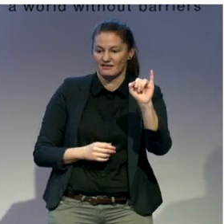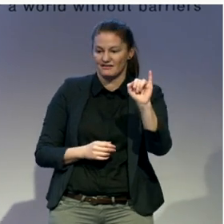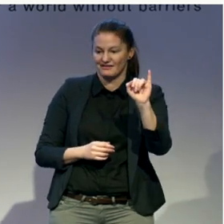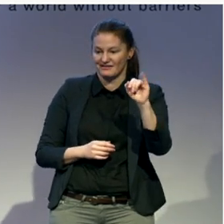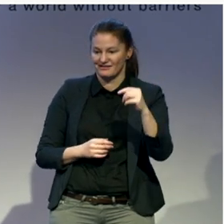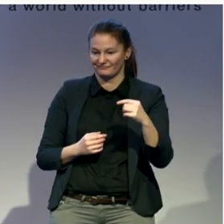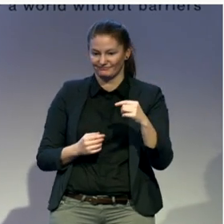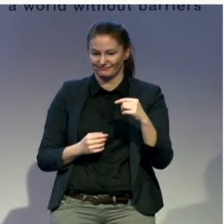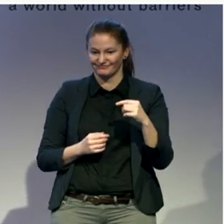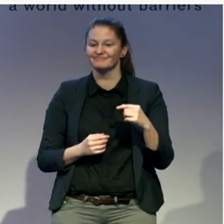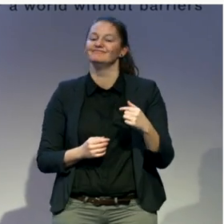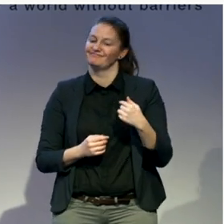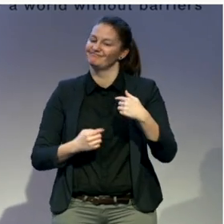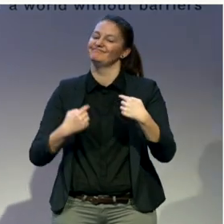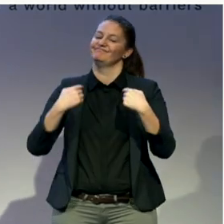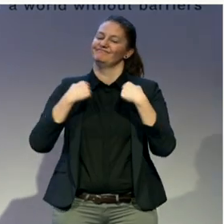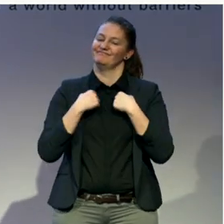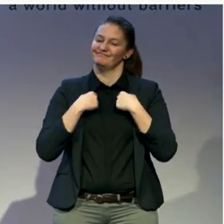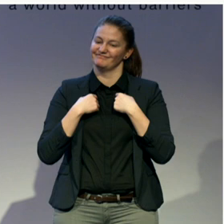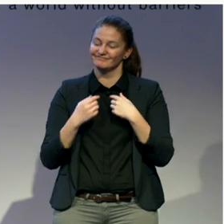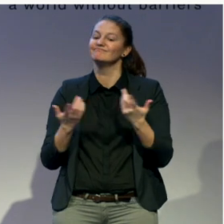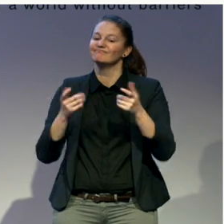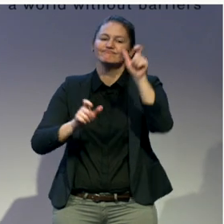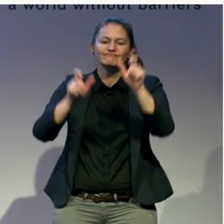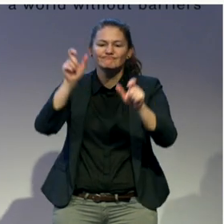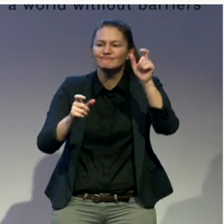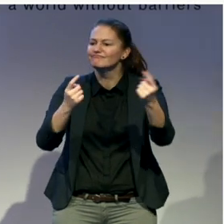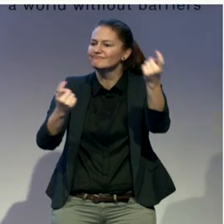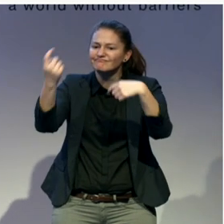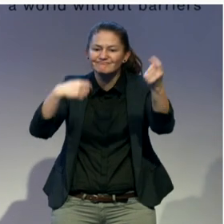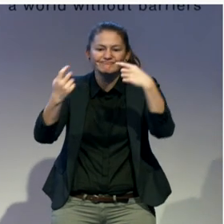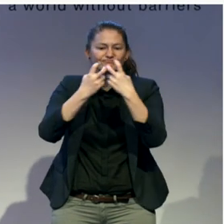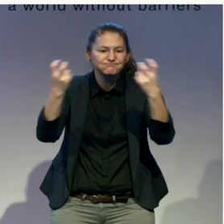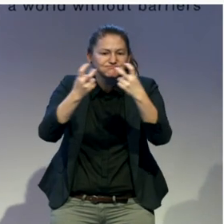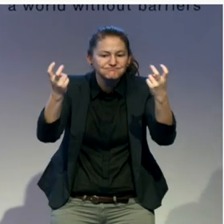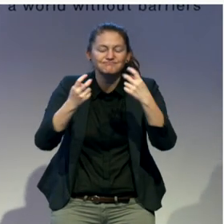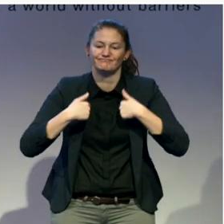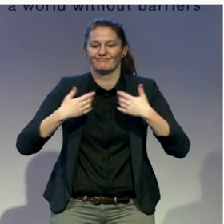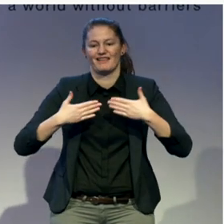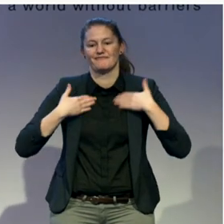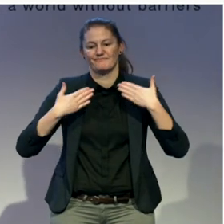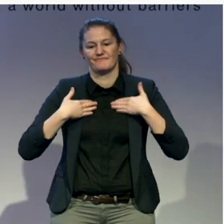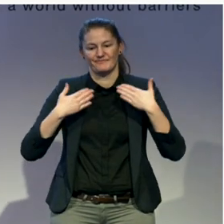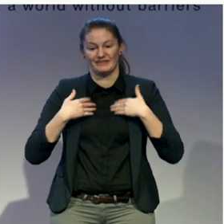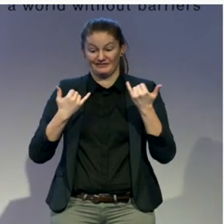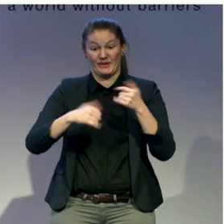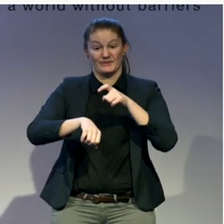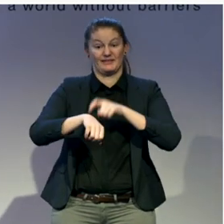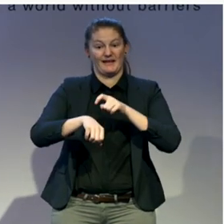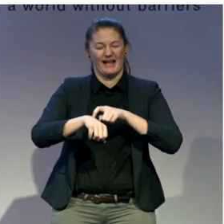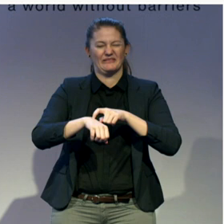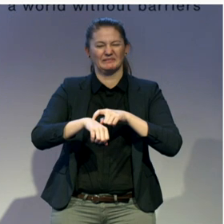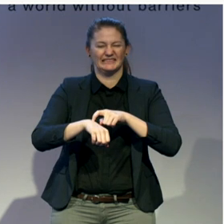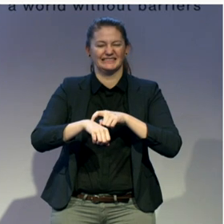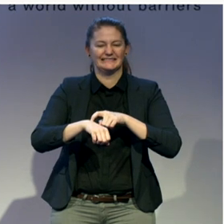I am requesting you to fill up the time boundings because we have